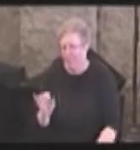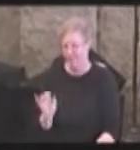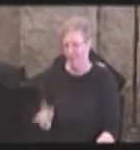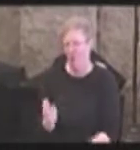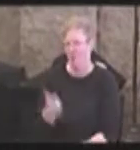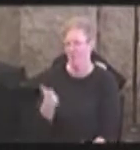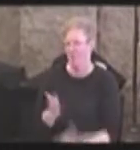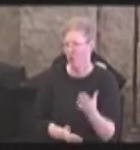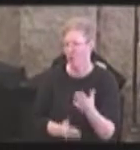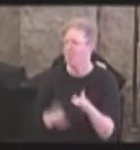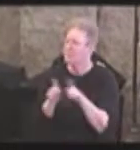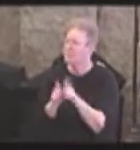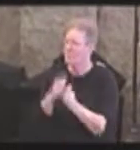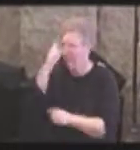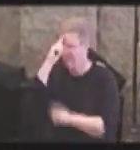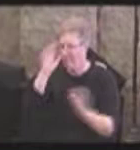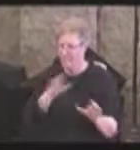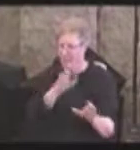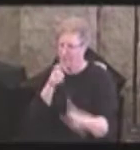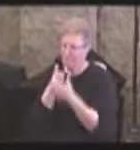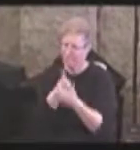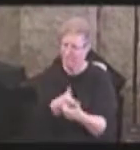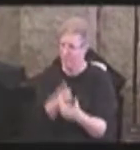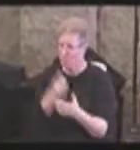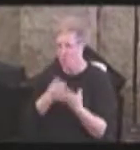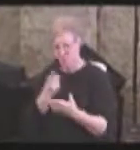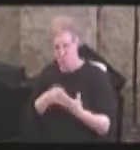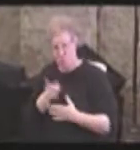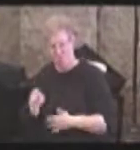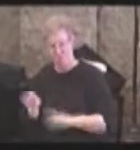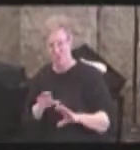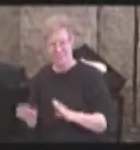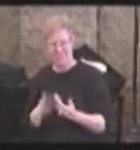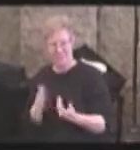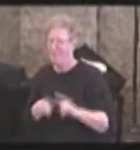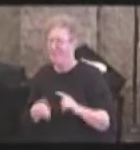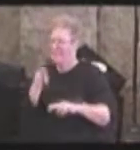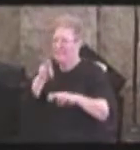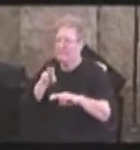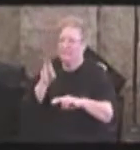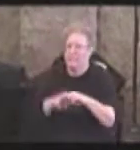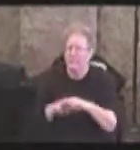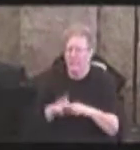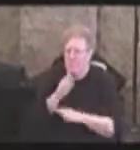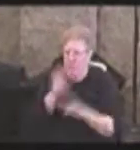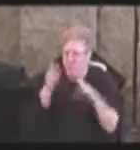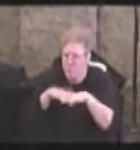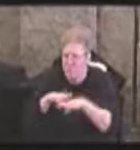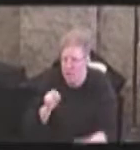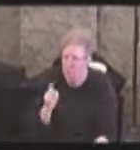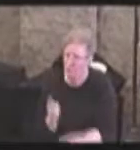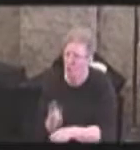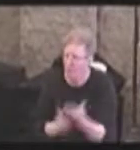mind action into place. What you have to do is easy, but actually sitting down and doing it is hard. So what do you have to do? The first thing you have to do is you